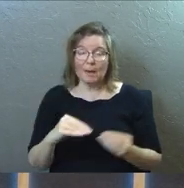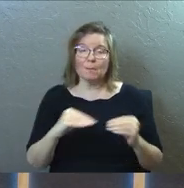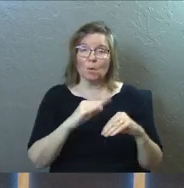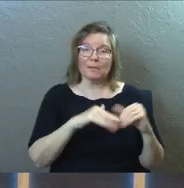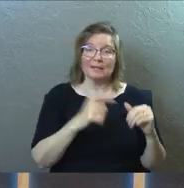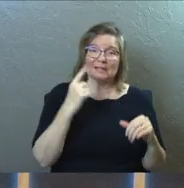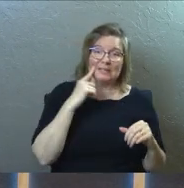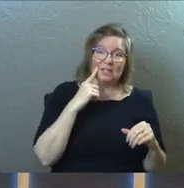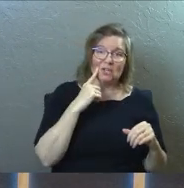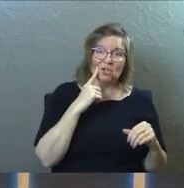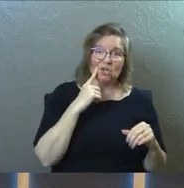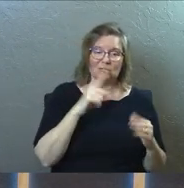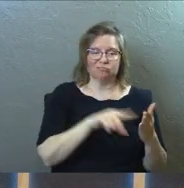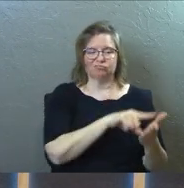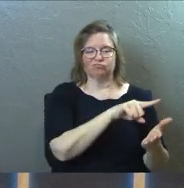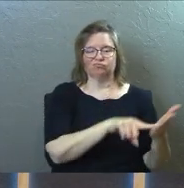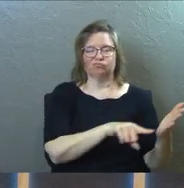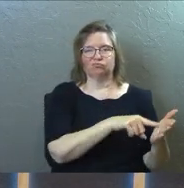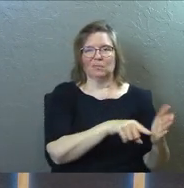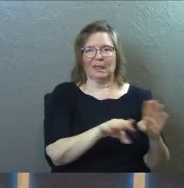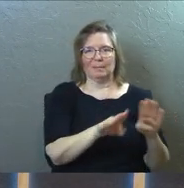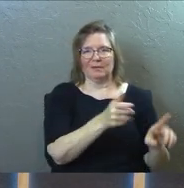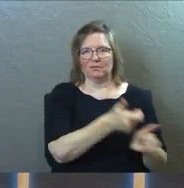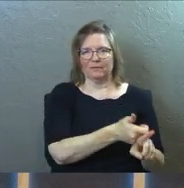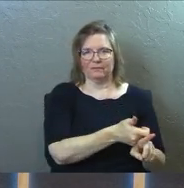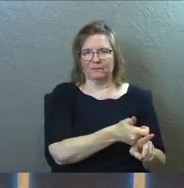more than they need to hear condemnation about what they've done.